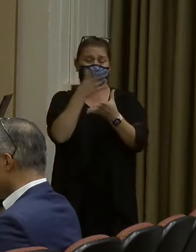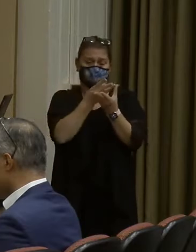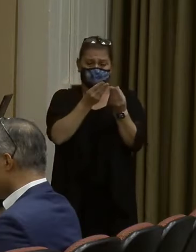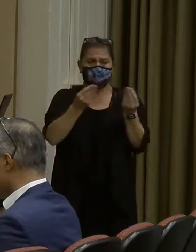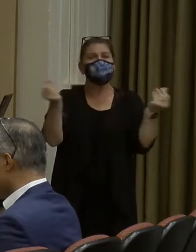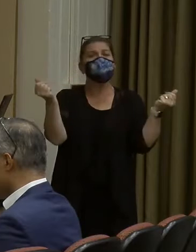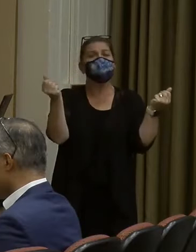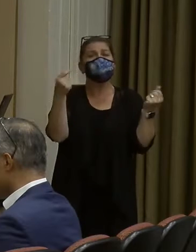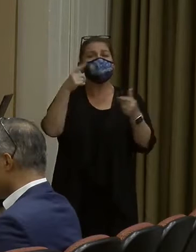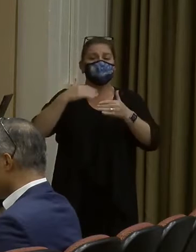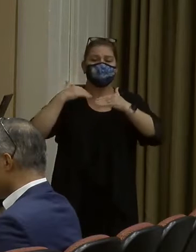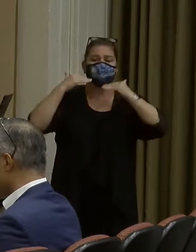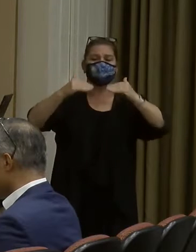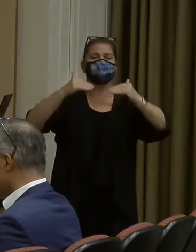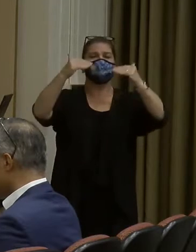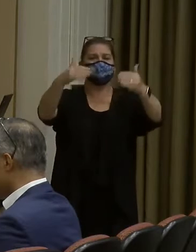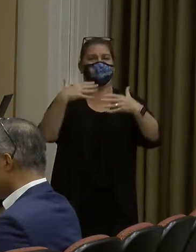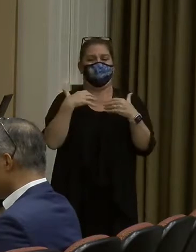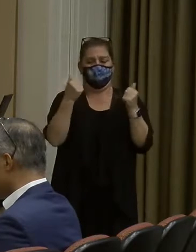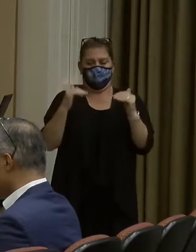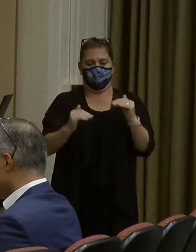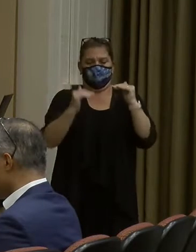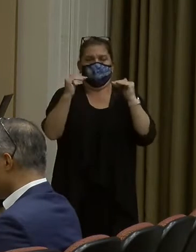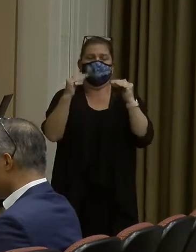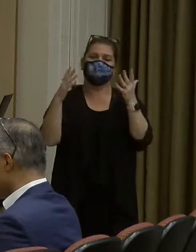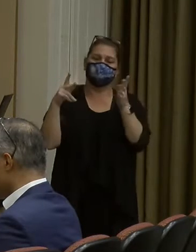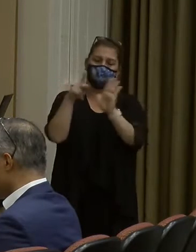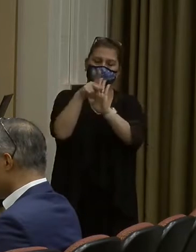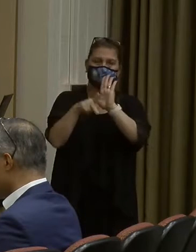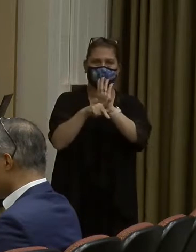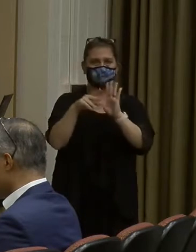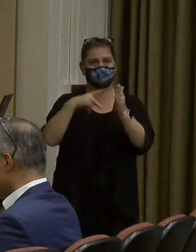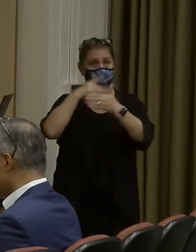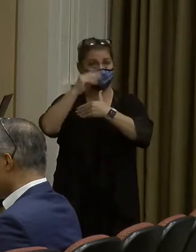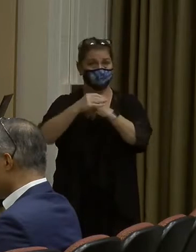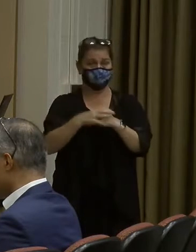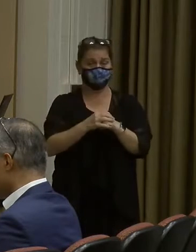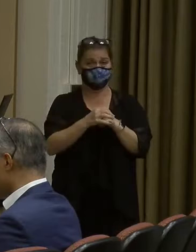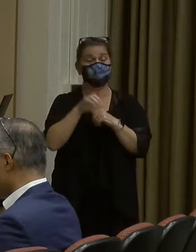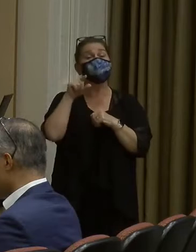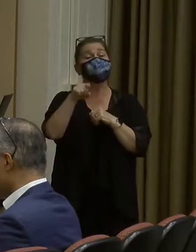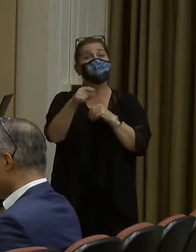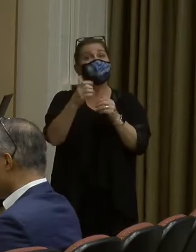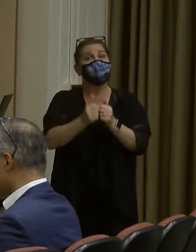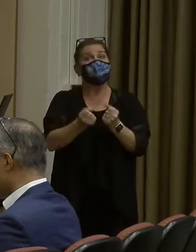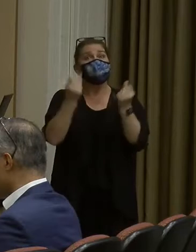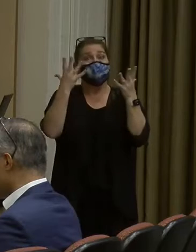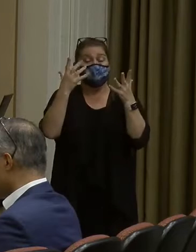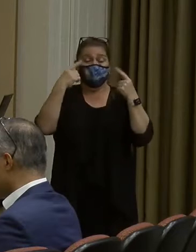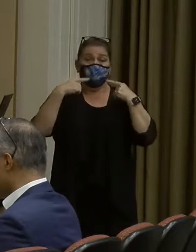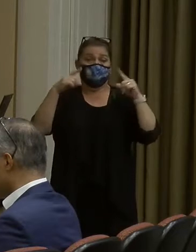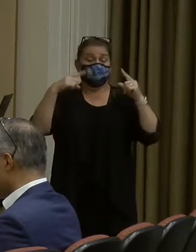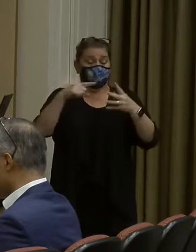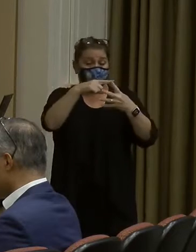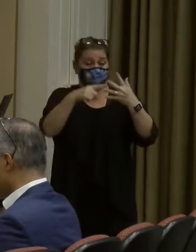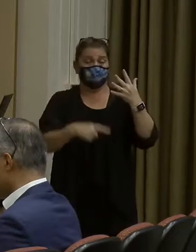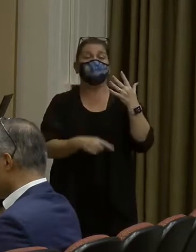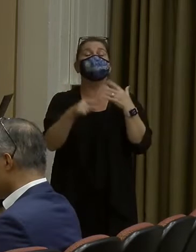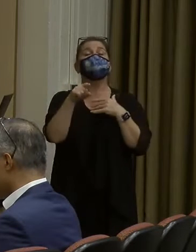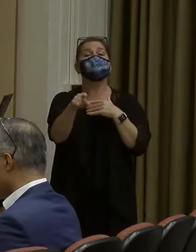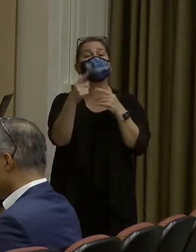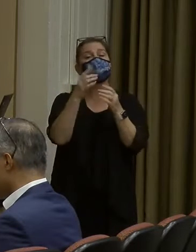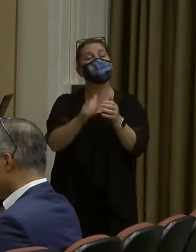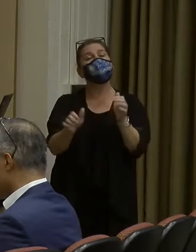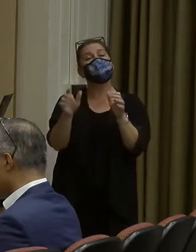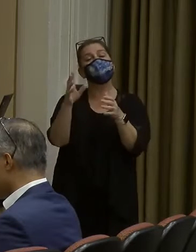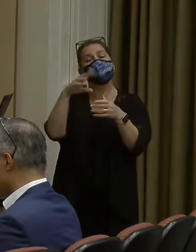solutions to advance the evidence-based health equity-focused policies and programs. Among his many achievements, he was an instrumental